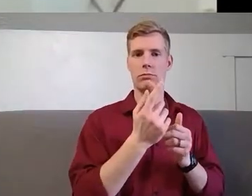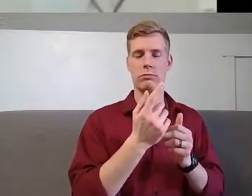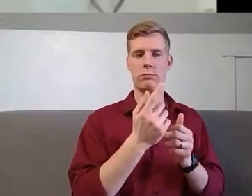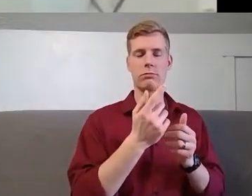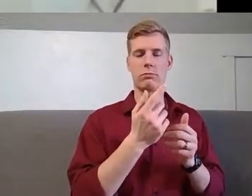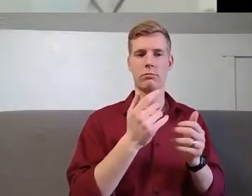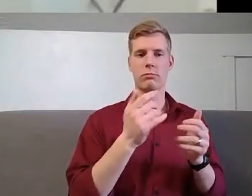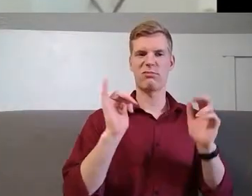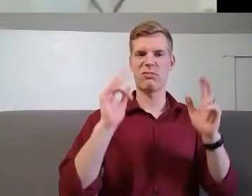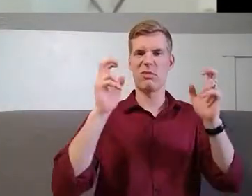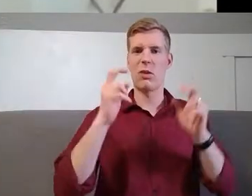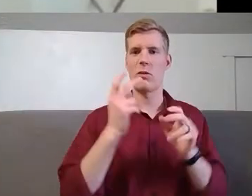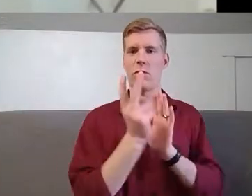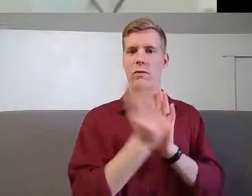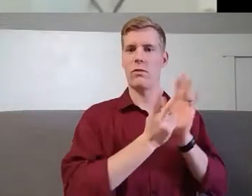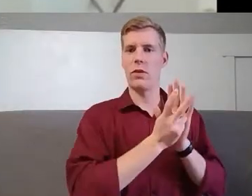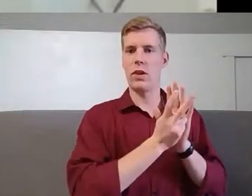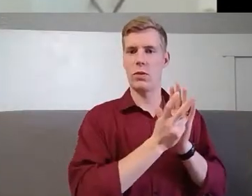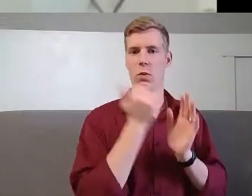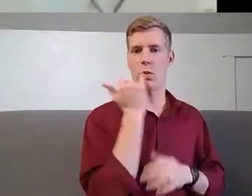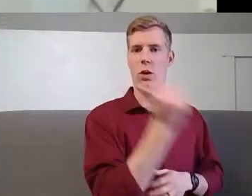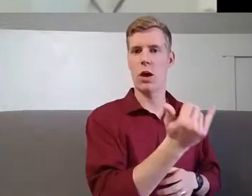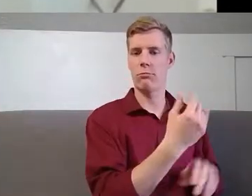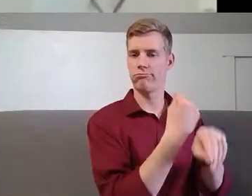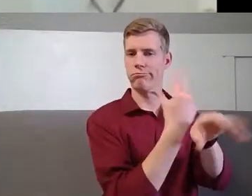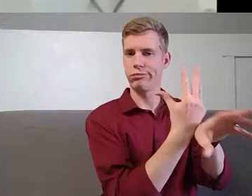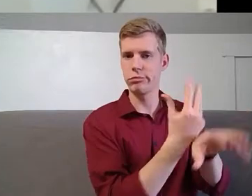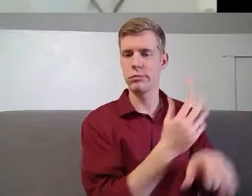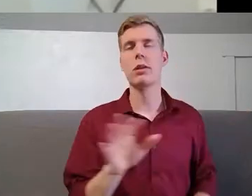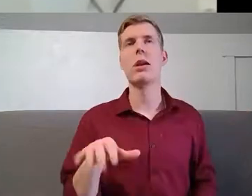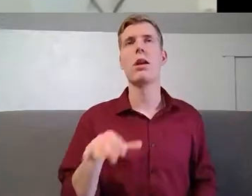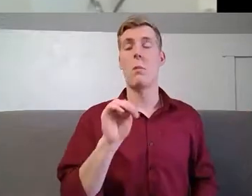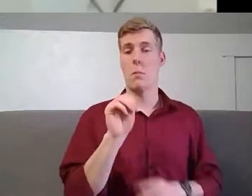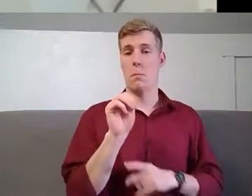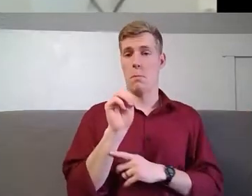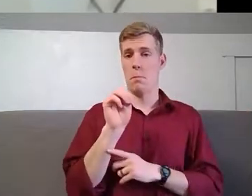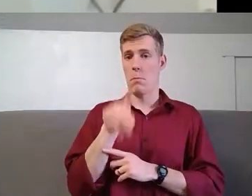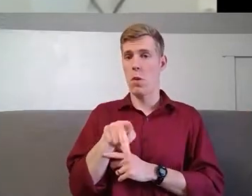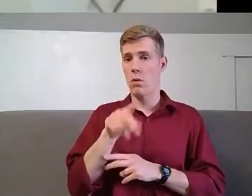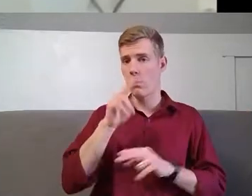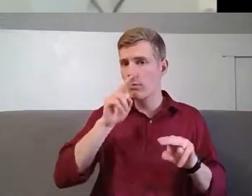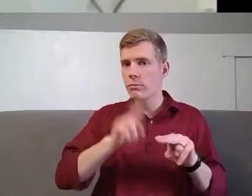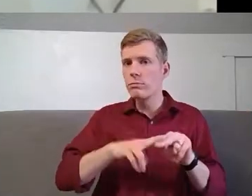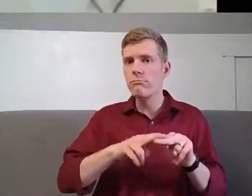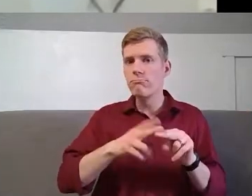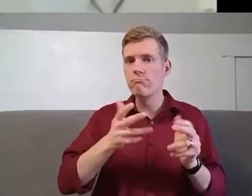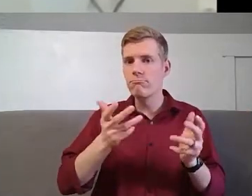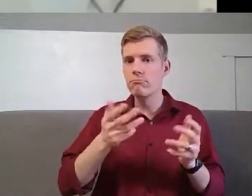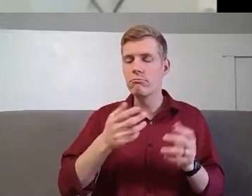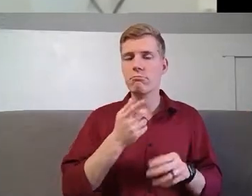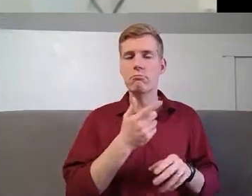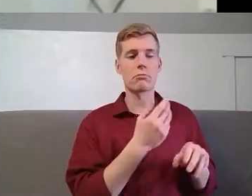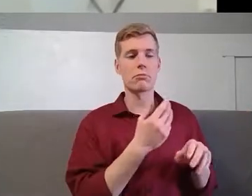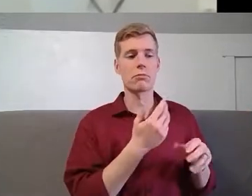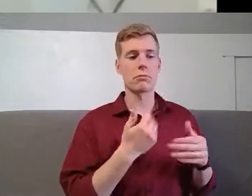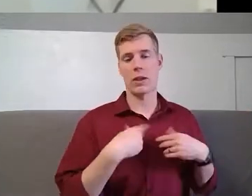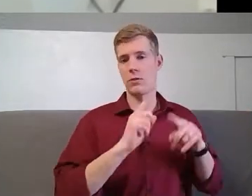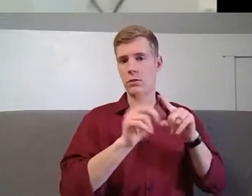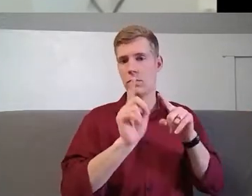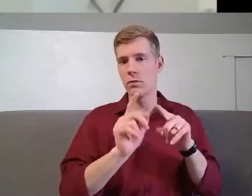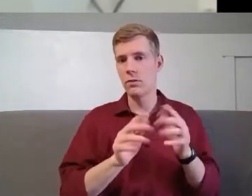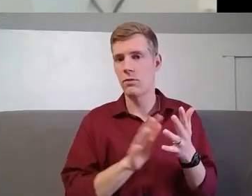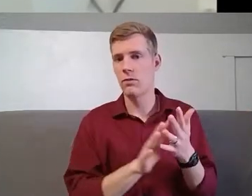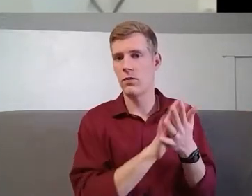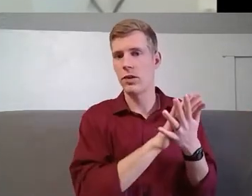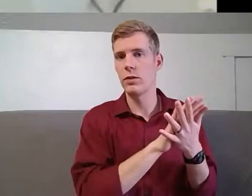video call. But Marco Polo is kind of fun, because there are also filters on that.